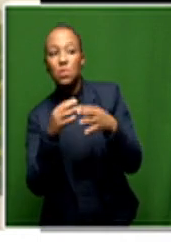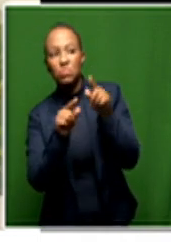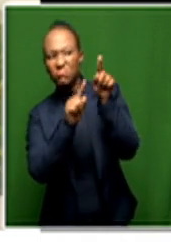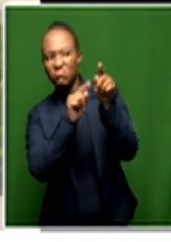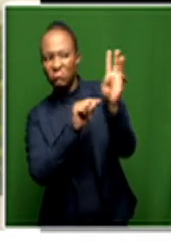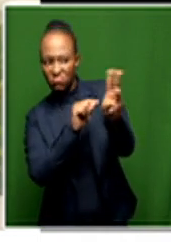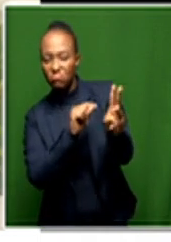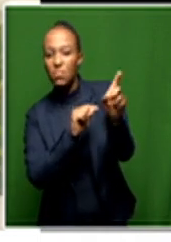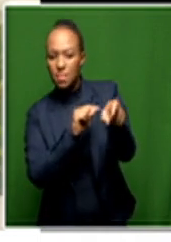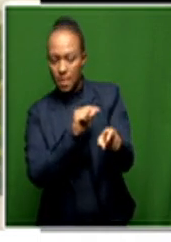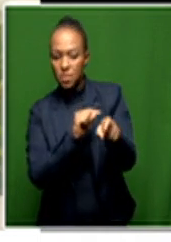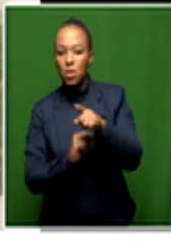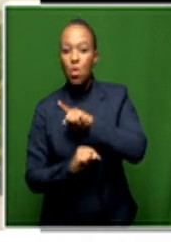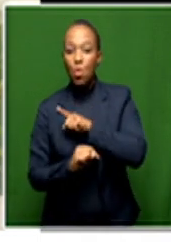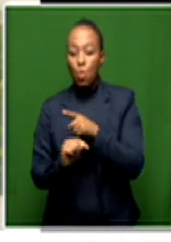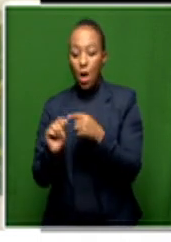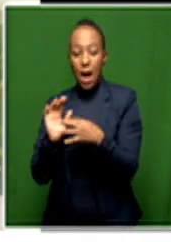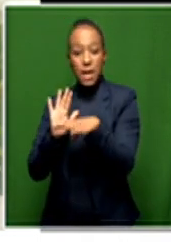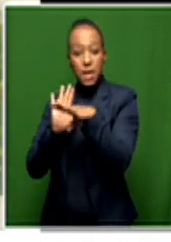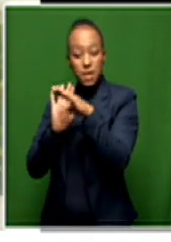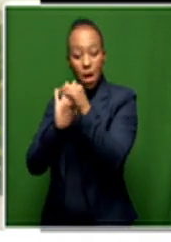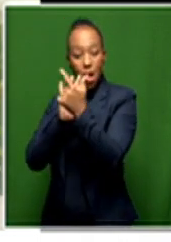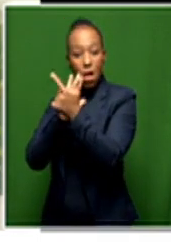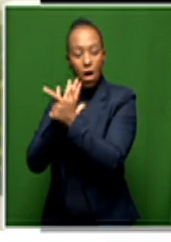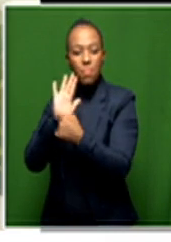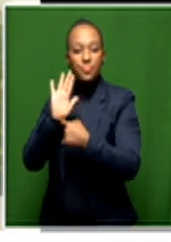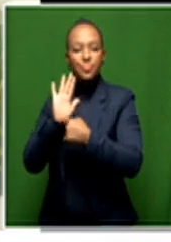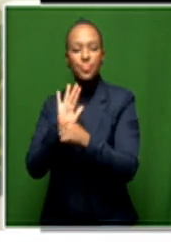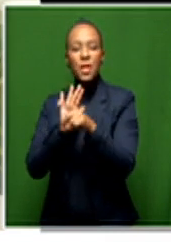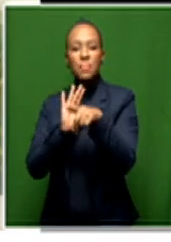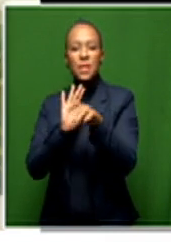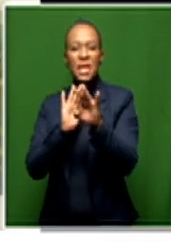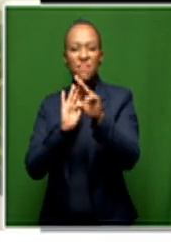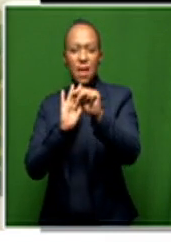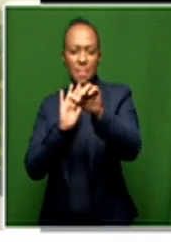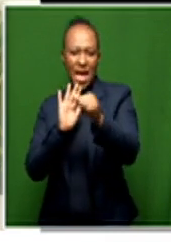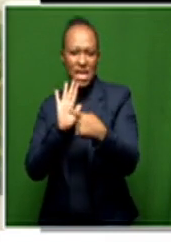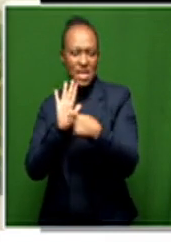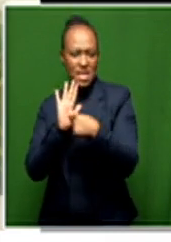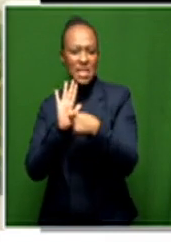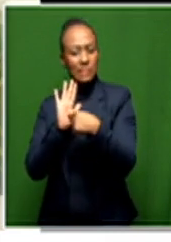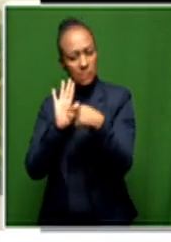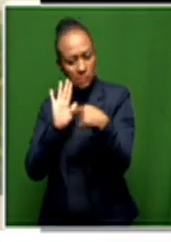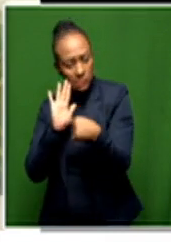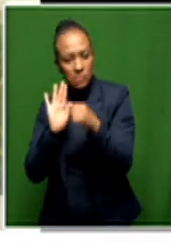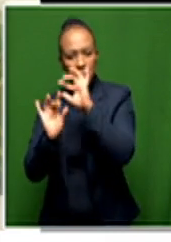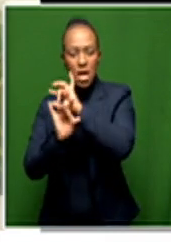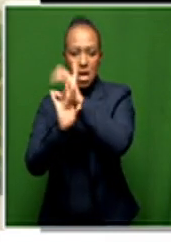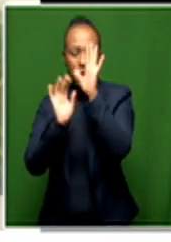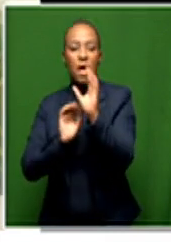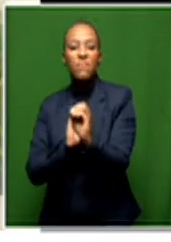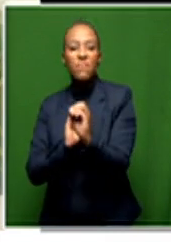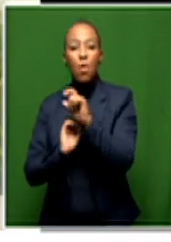The Constitution and the PFMA are quite clear, to answer your question, in that the processes have to be fair and